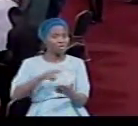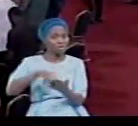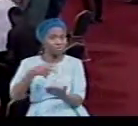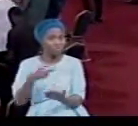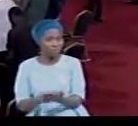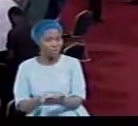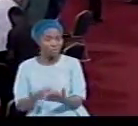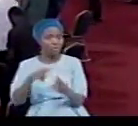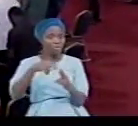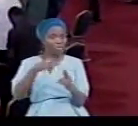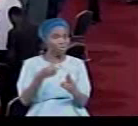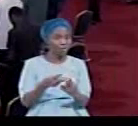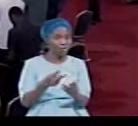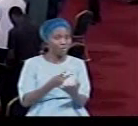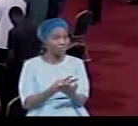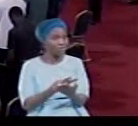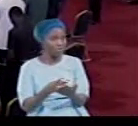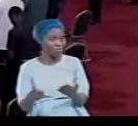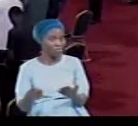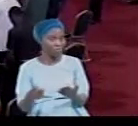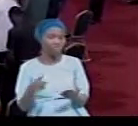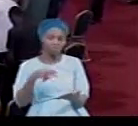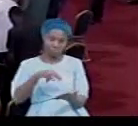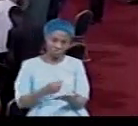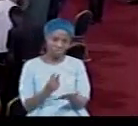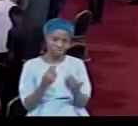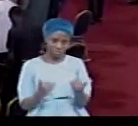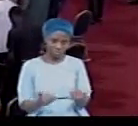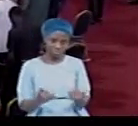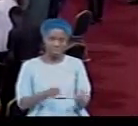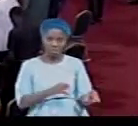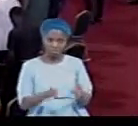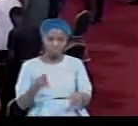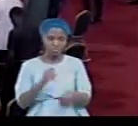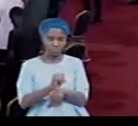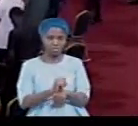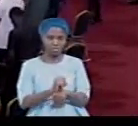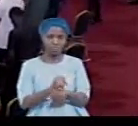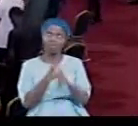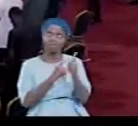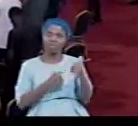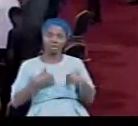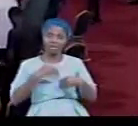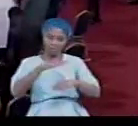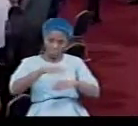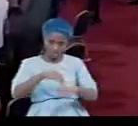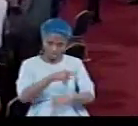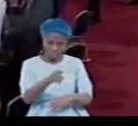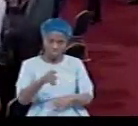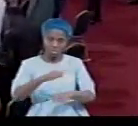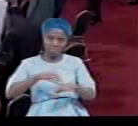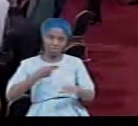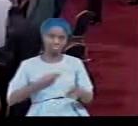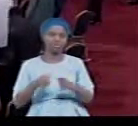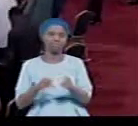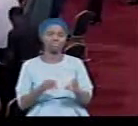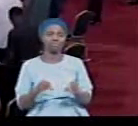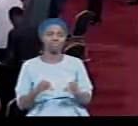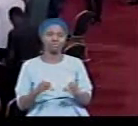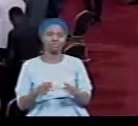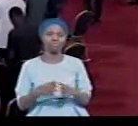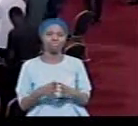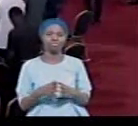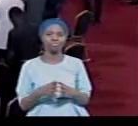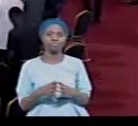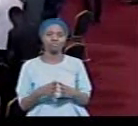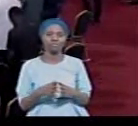fail. Rise up and do the work the Lord has called us to do. Yours,